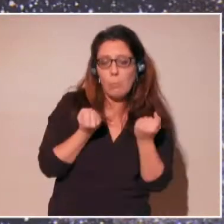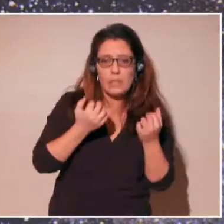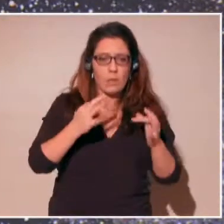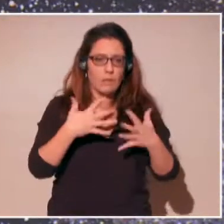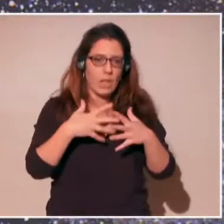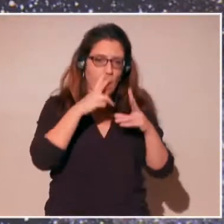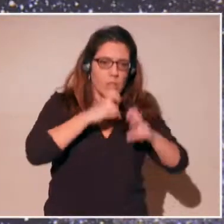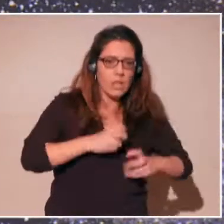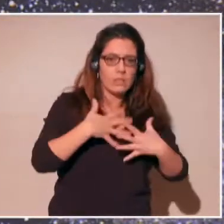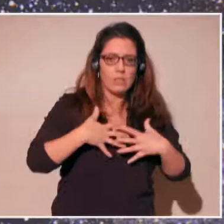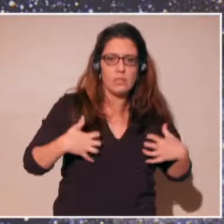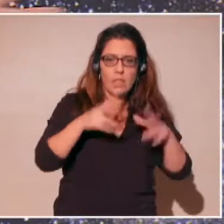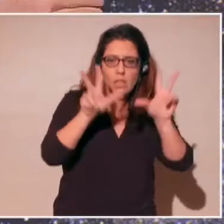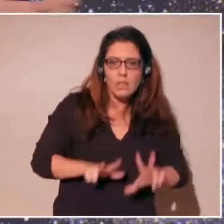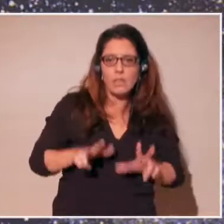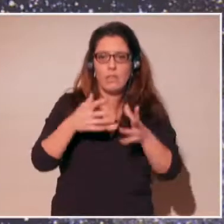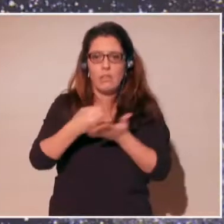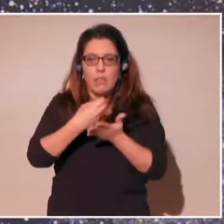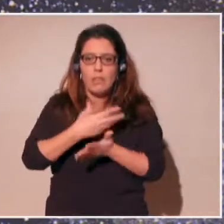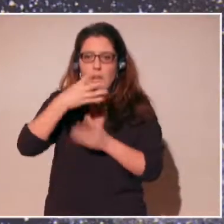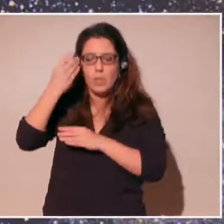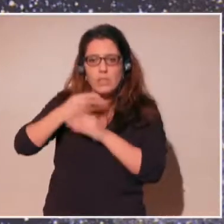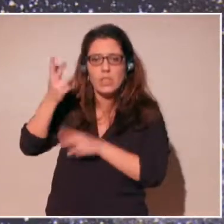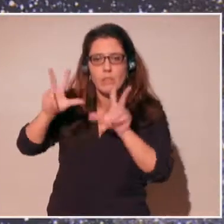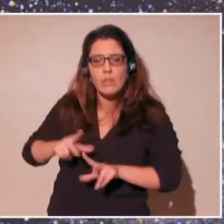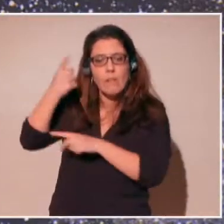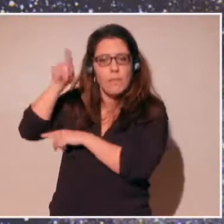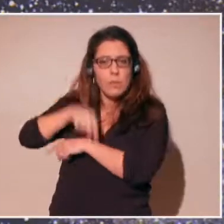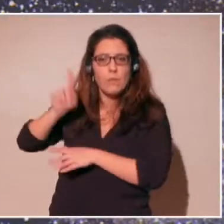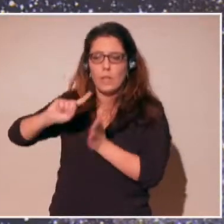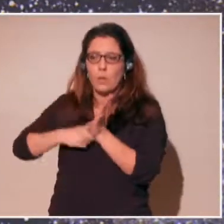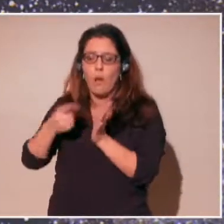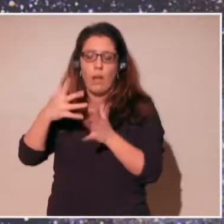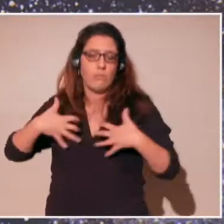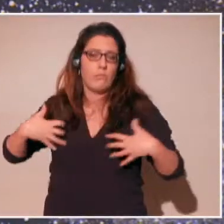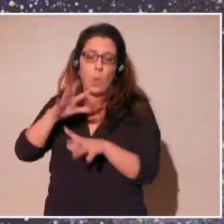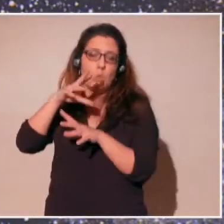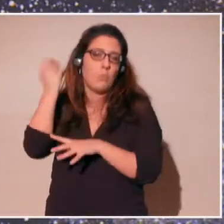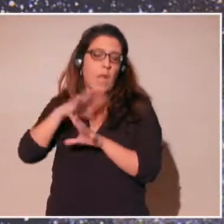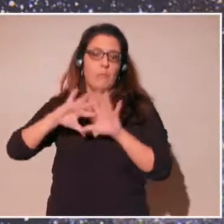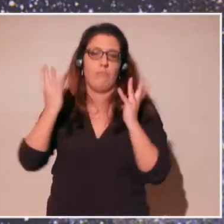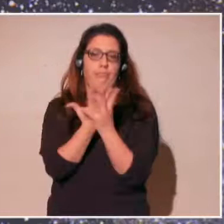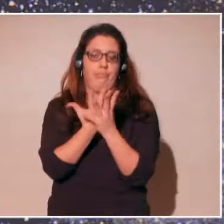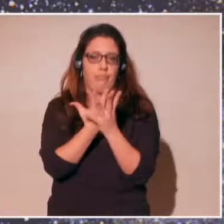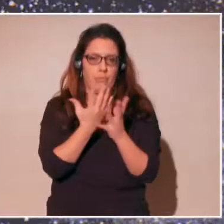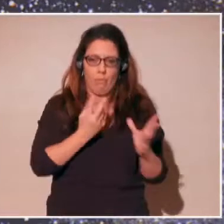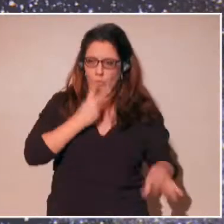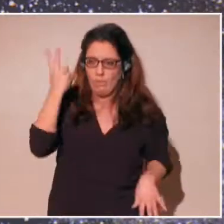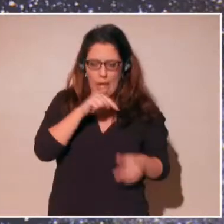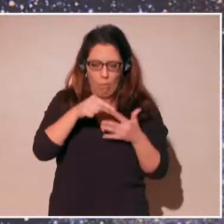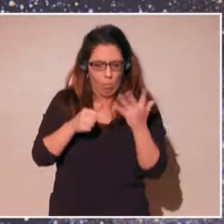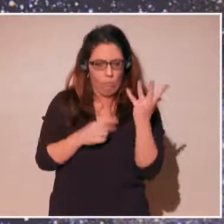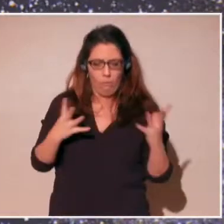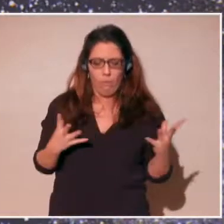different competencies in terms of computing, different sciences, philosophy, law, and human sciences in general. The